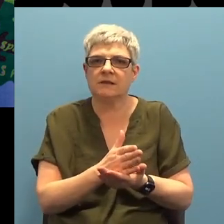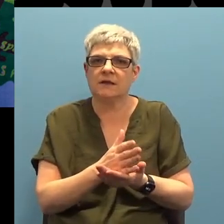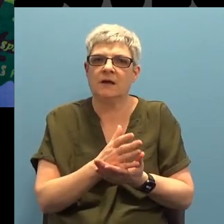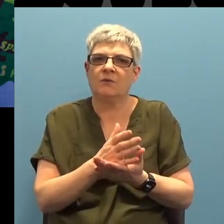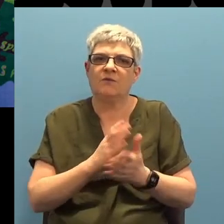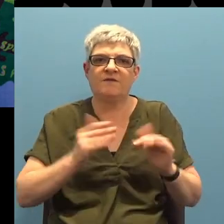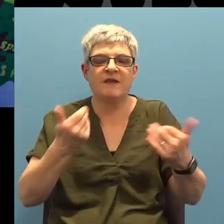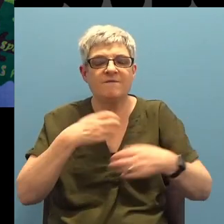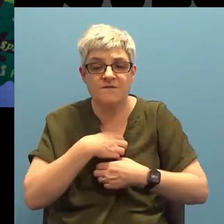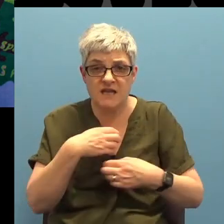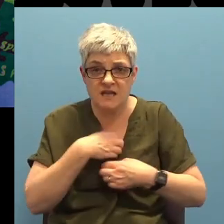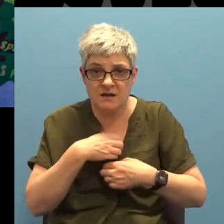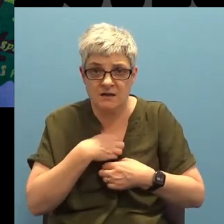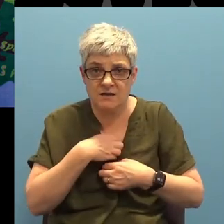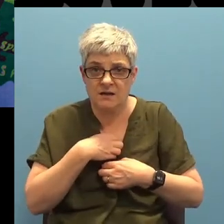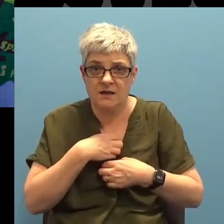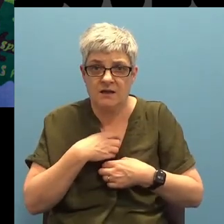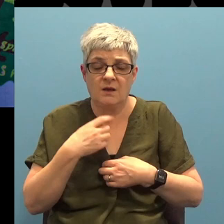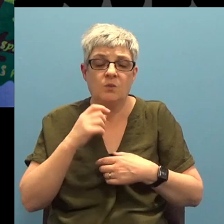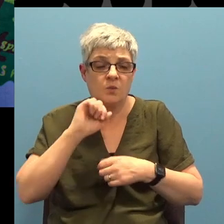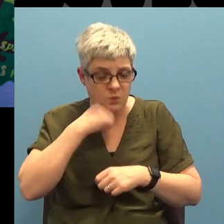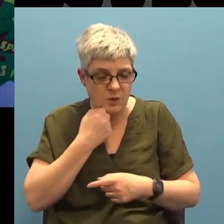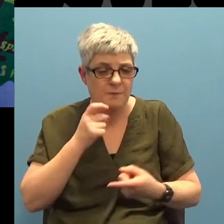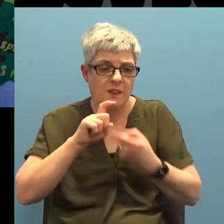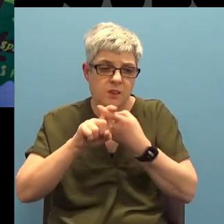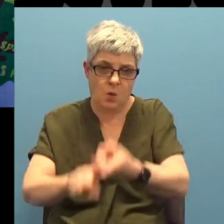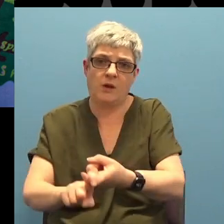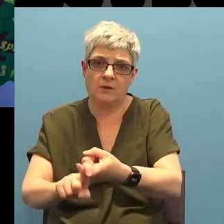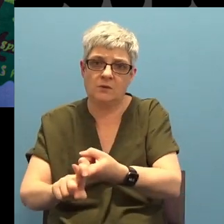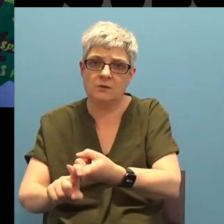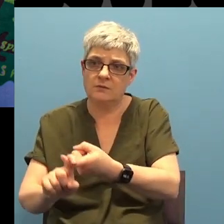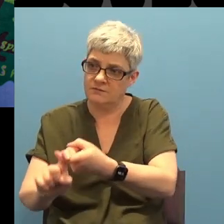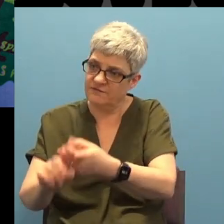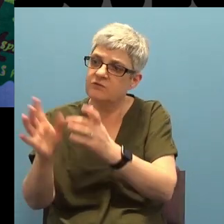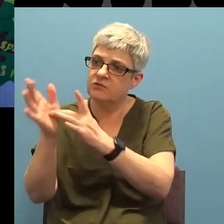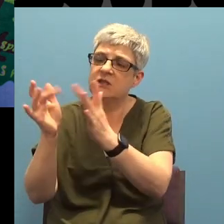that we might remain loyal to Jesus